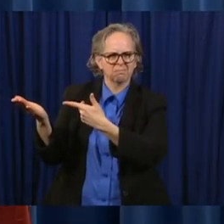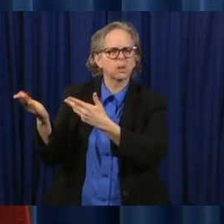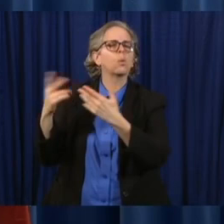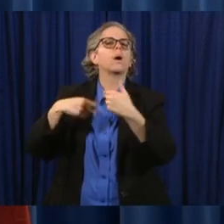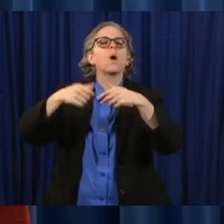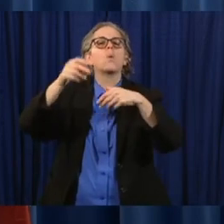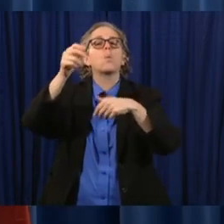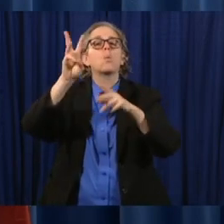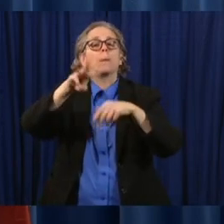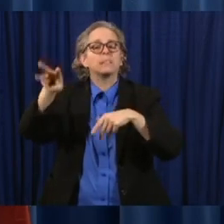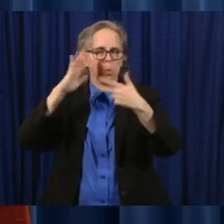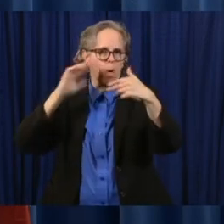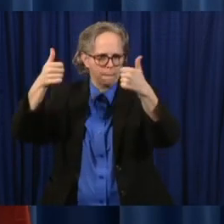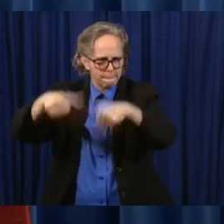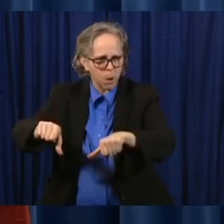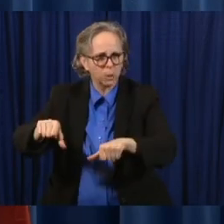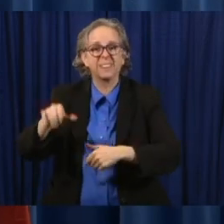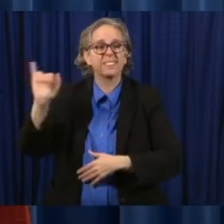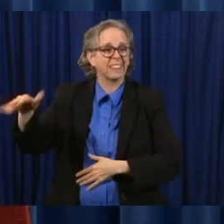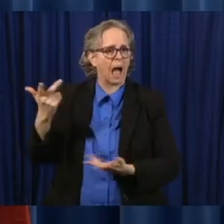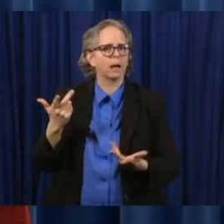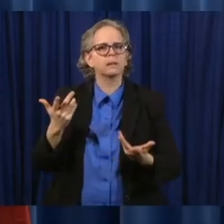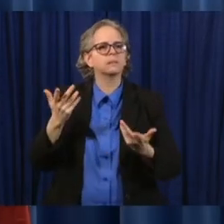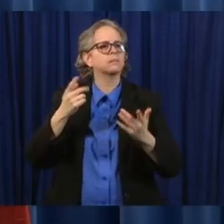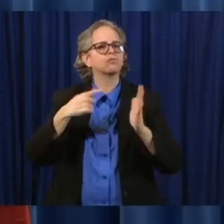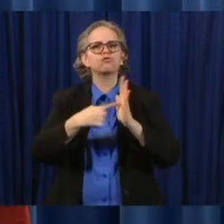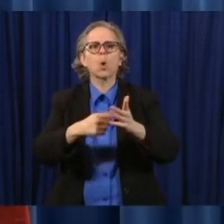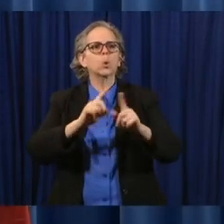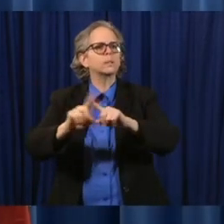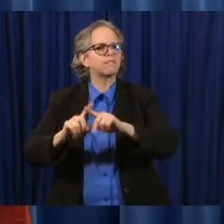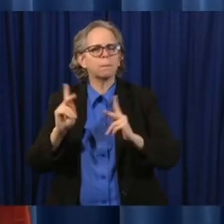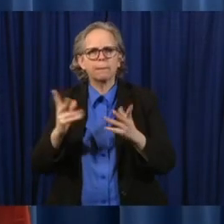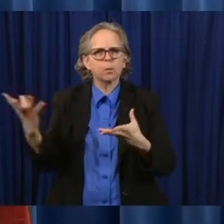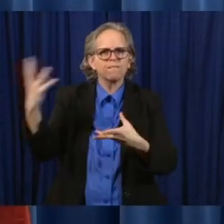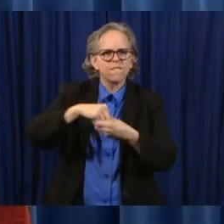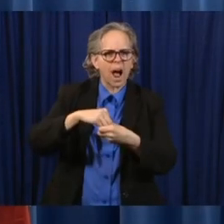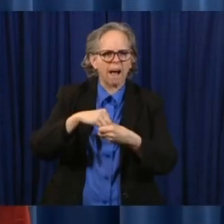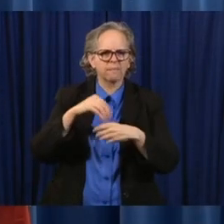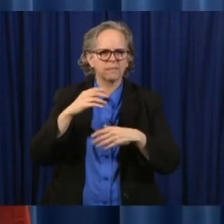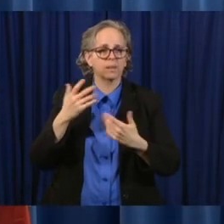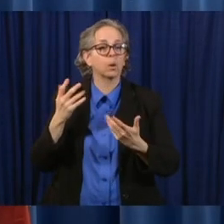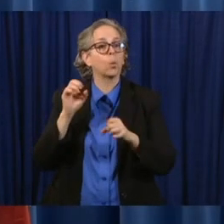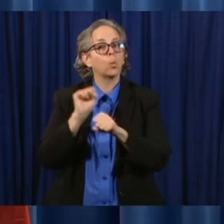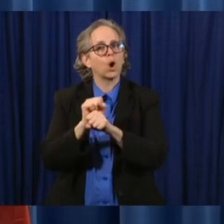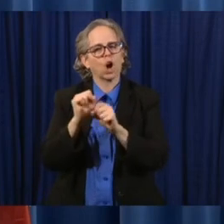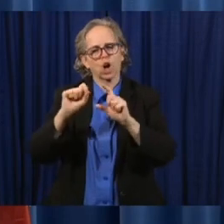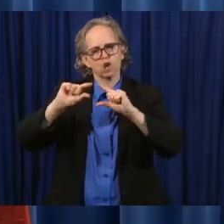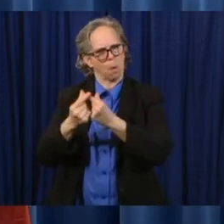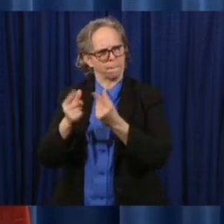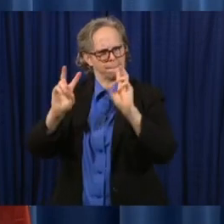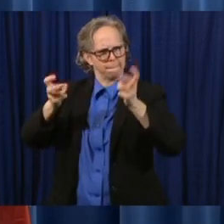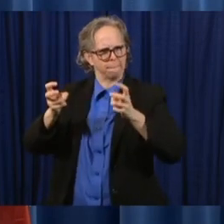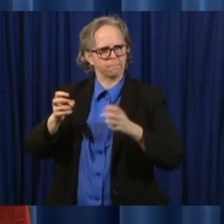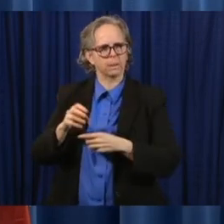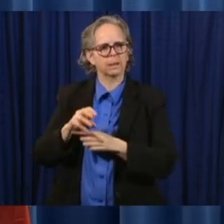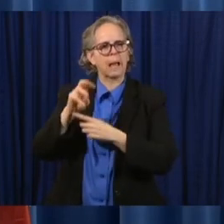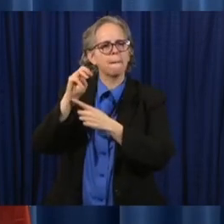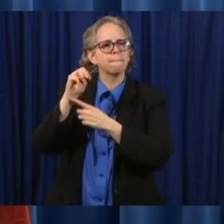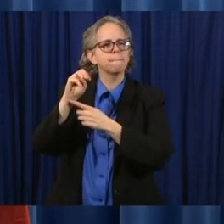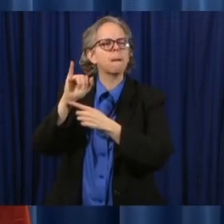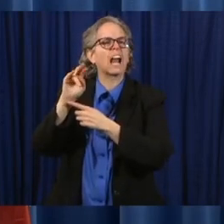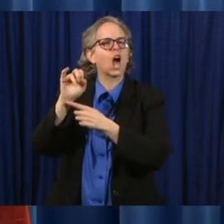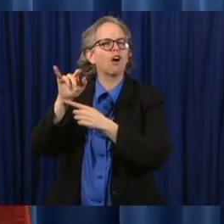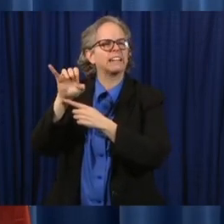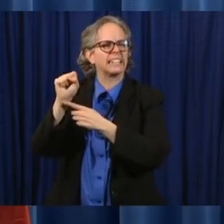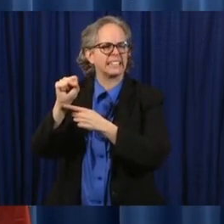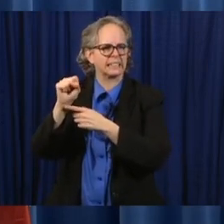this is a list of people who are going to serve on a working group. Minority Health Strike Force is what we are